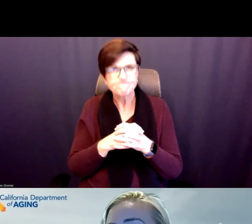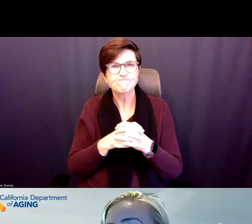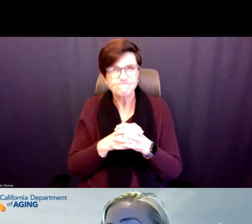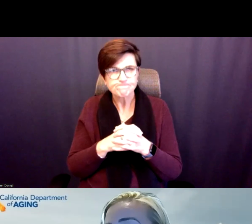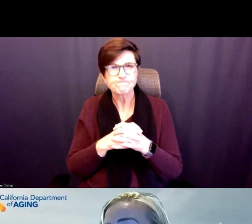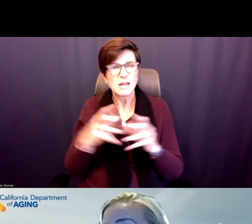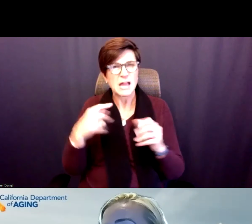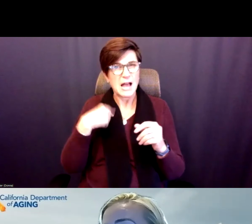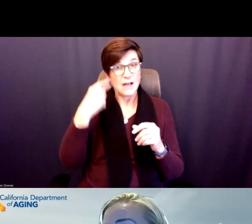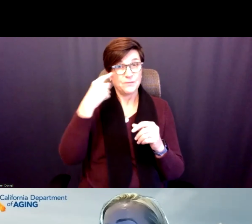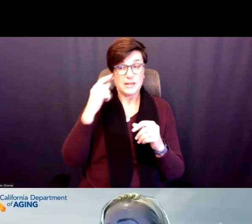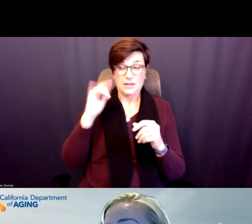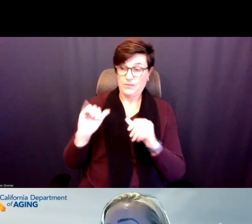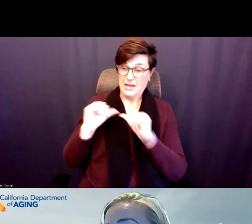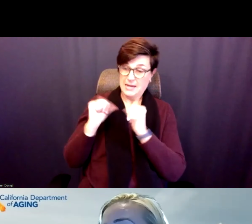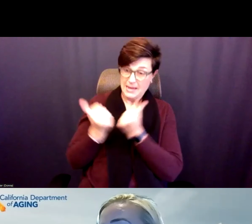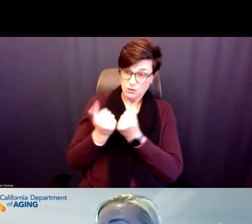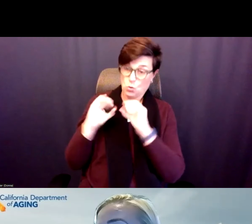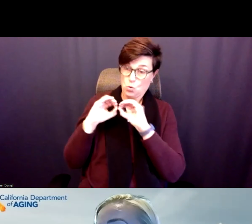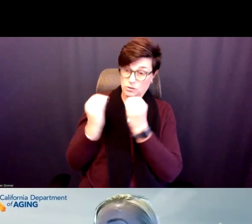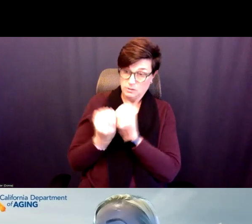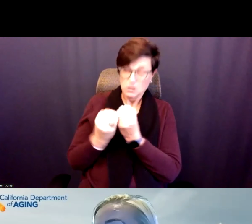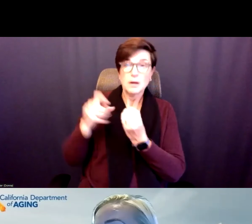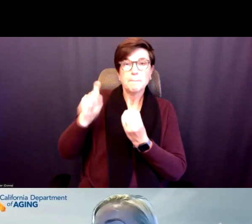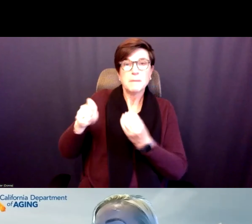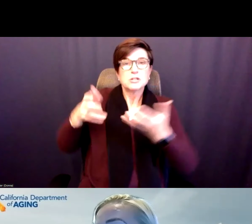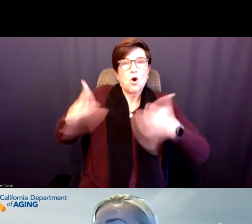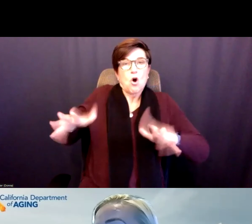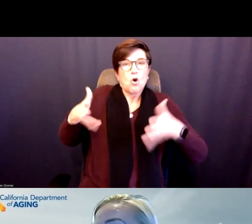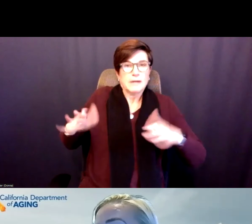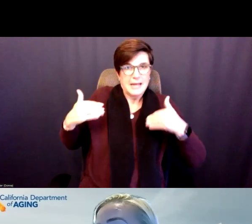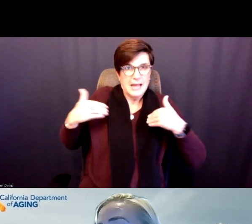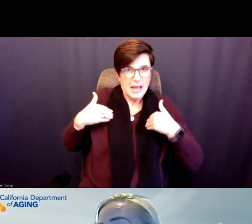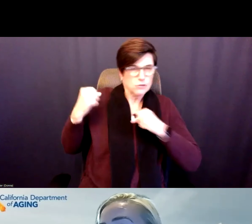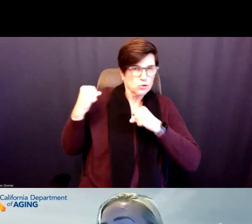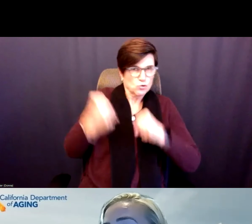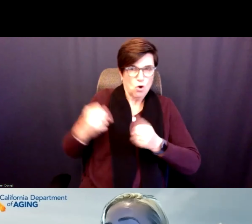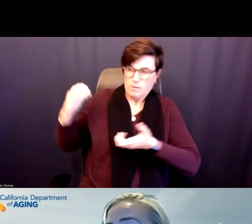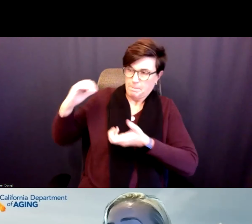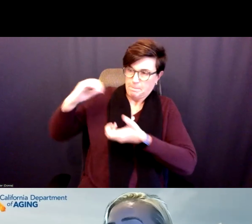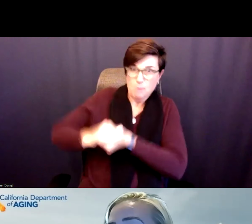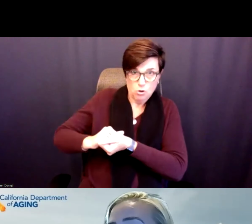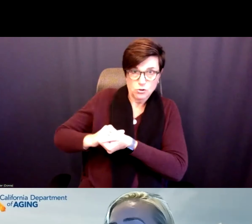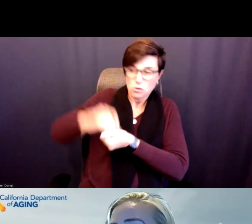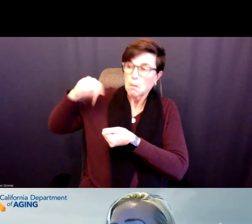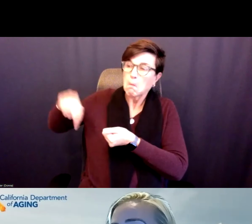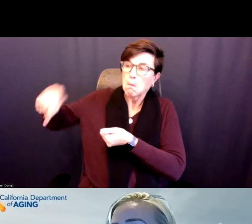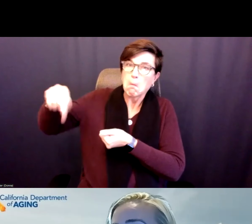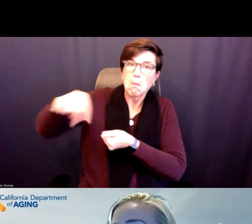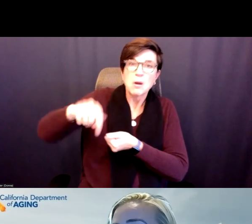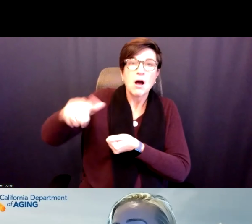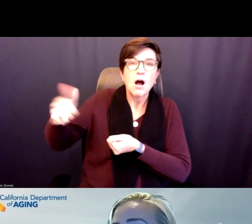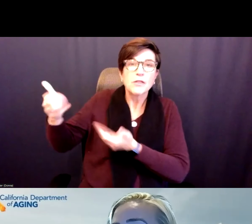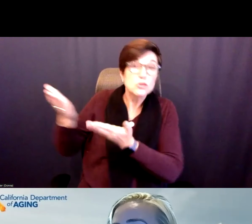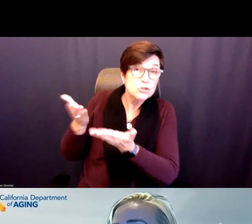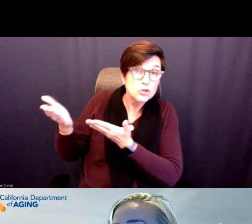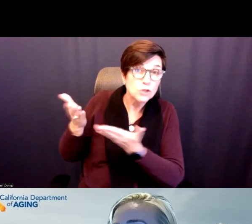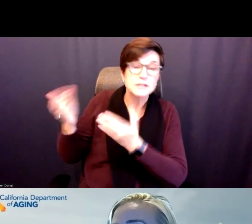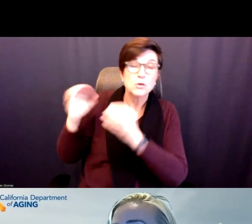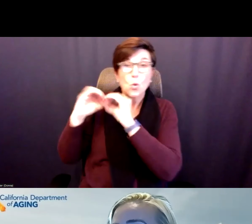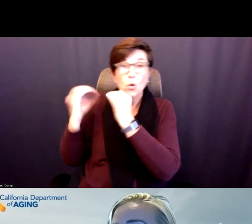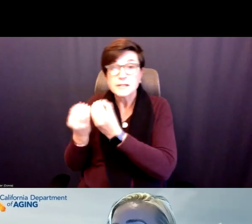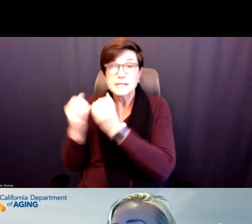applicant agency has existing strong partnerships with other aging services providers and key stakeholders in their